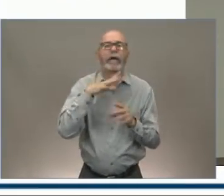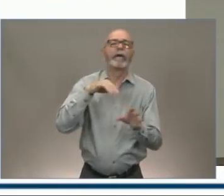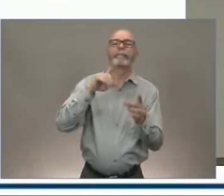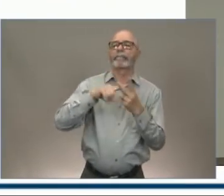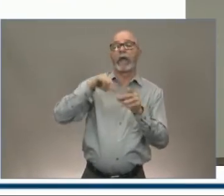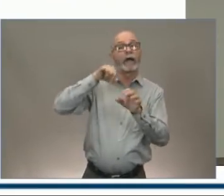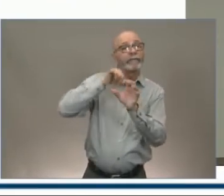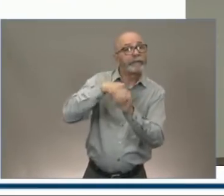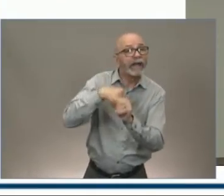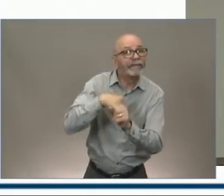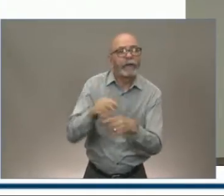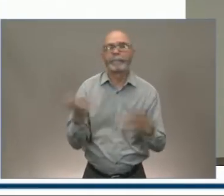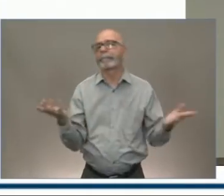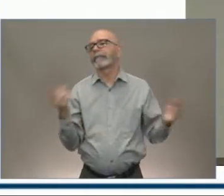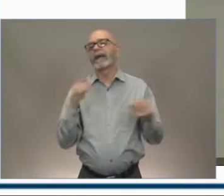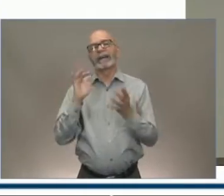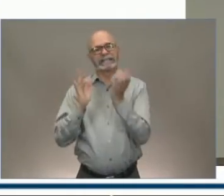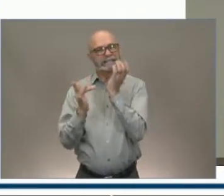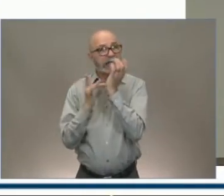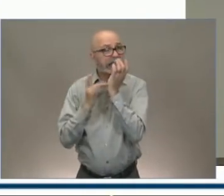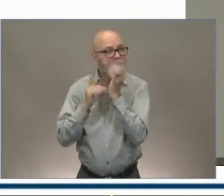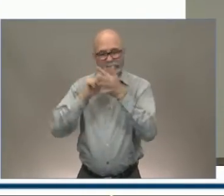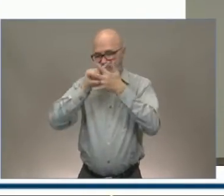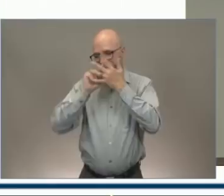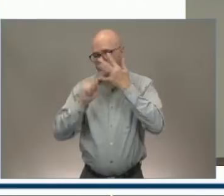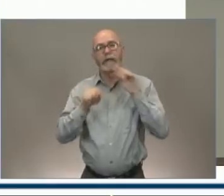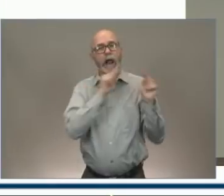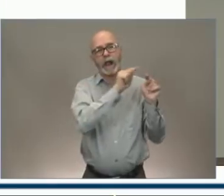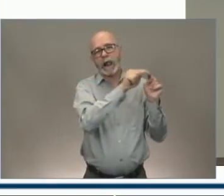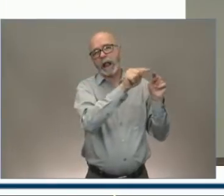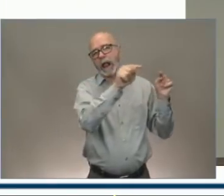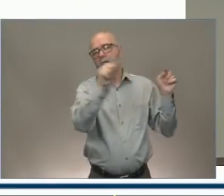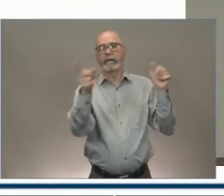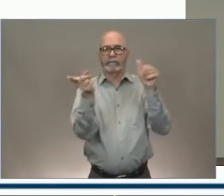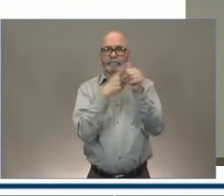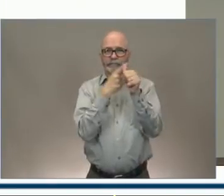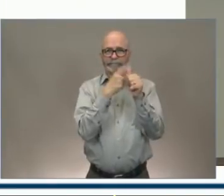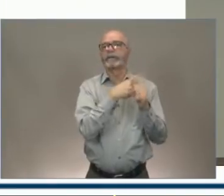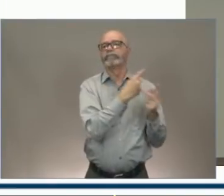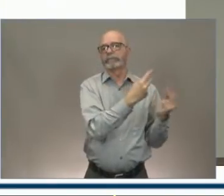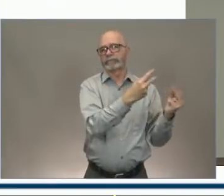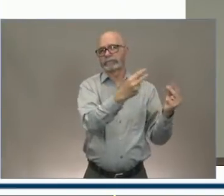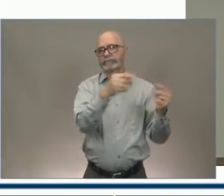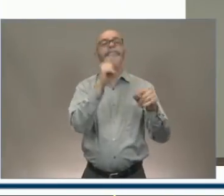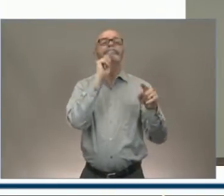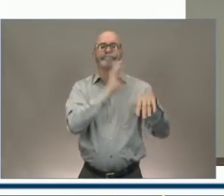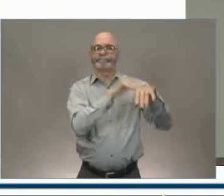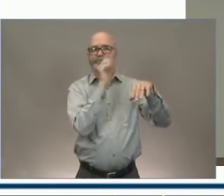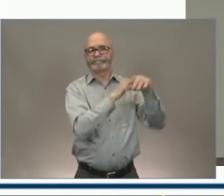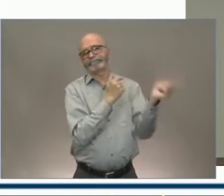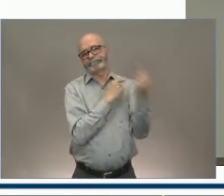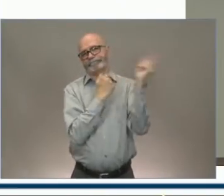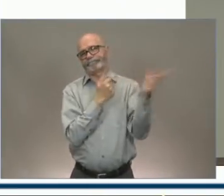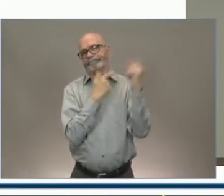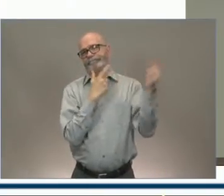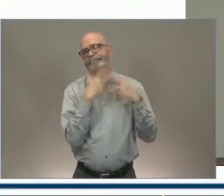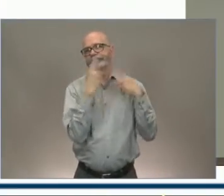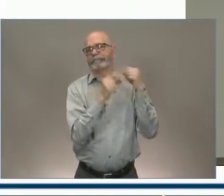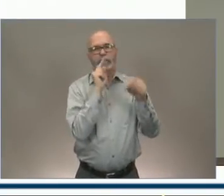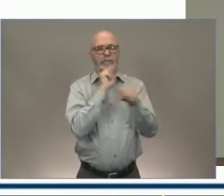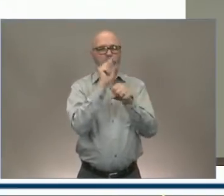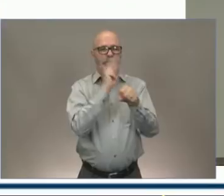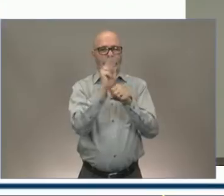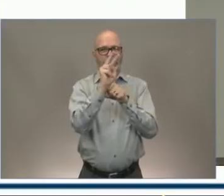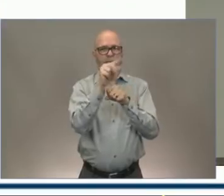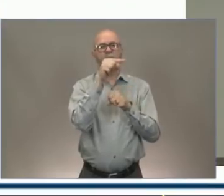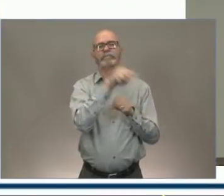pharmacy technicians. These people in these groups will receive an invitation to schedule their appointment in the next few weeks.